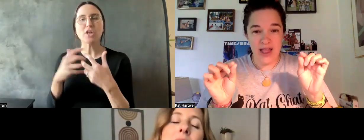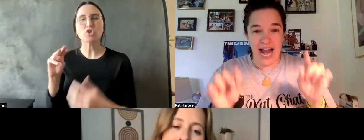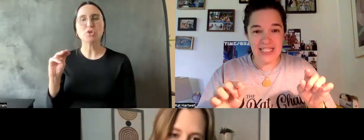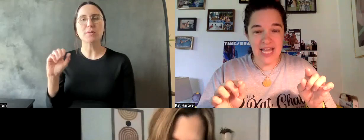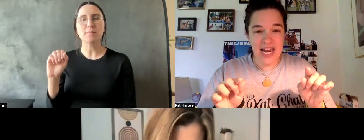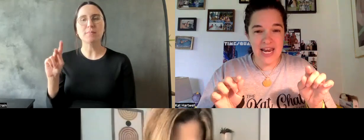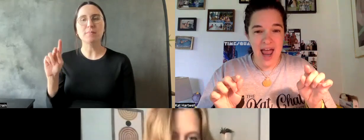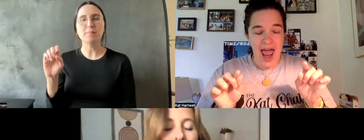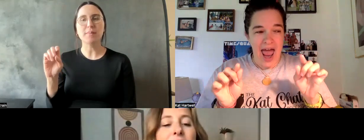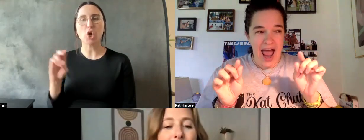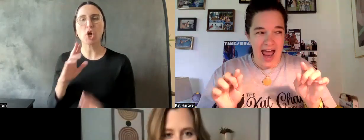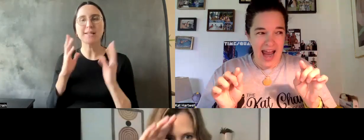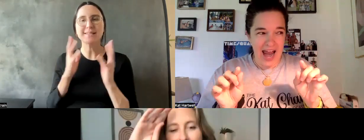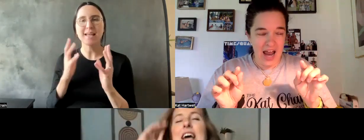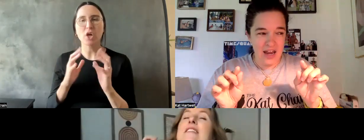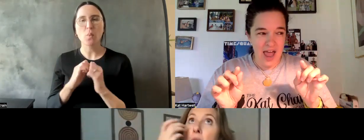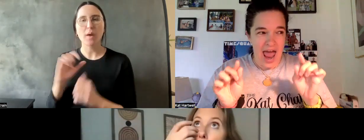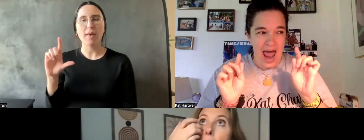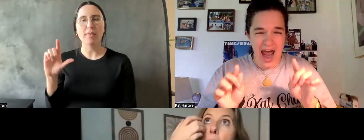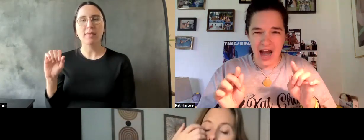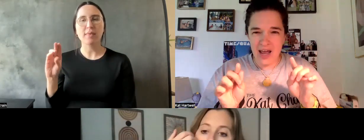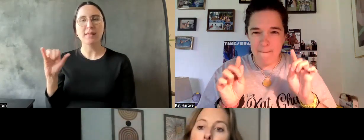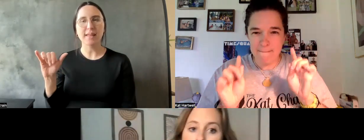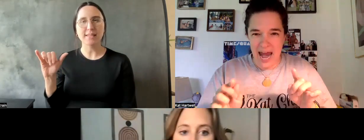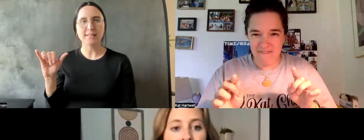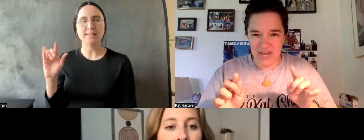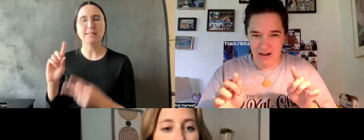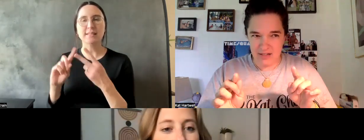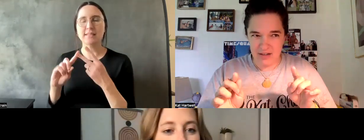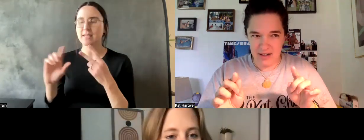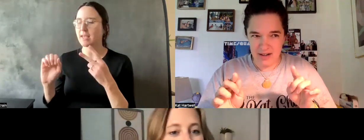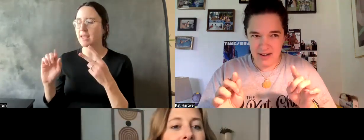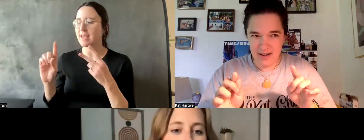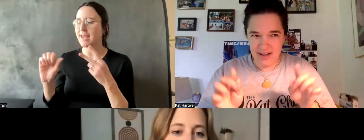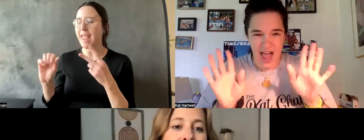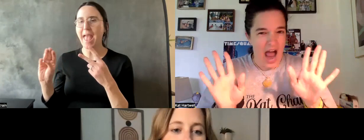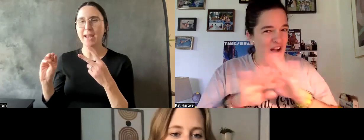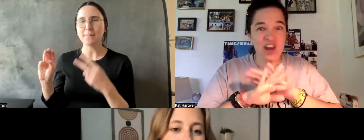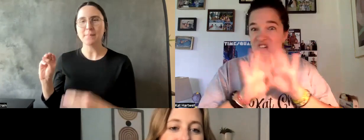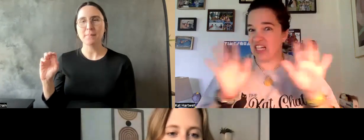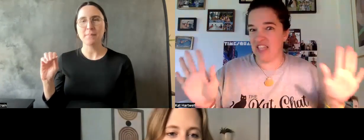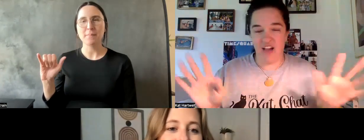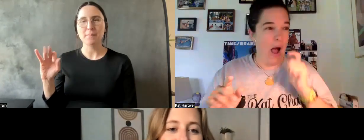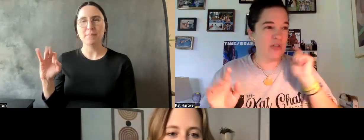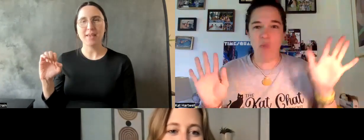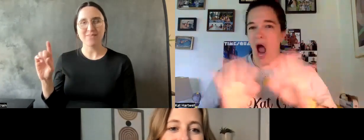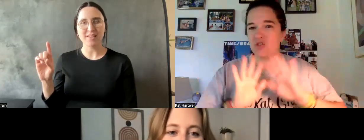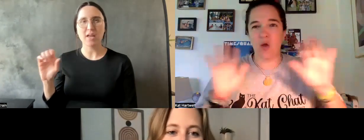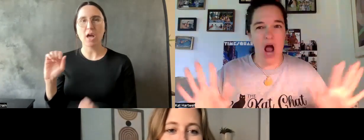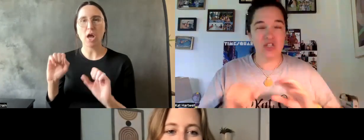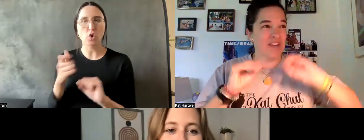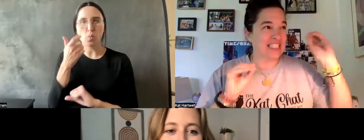with Lacey Yes. and Adam Mayfield. I could never get sick of it. I was